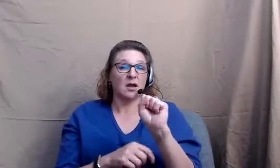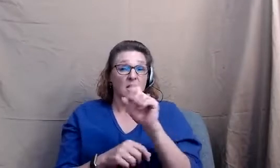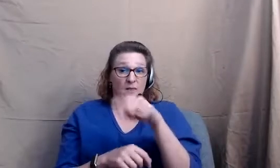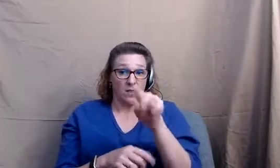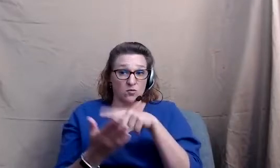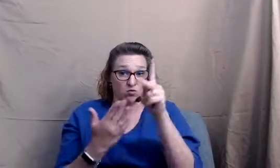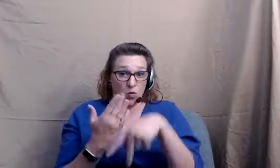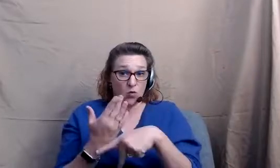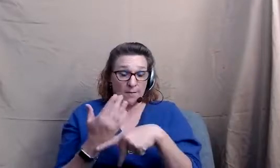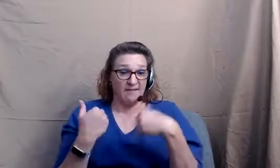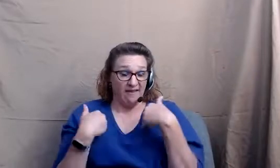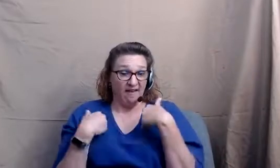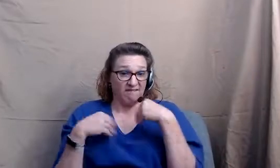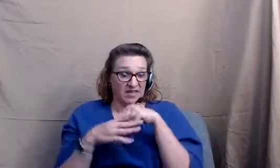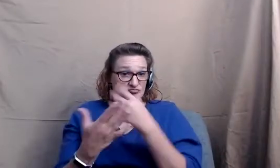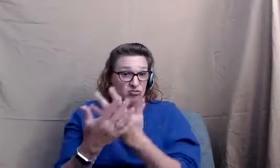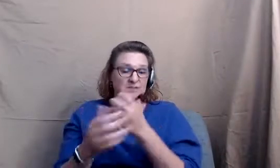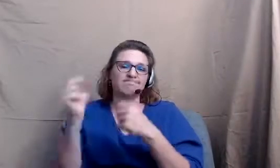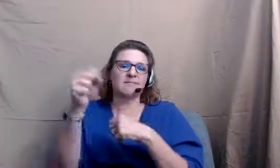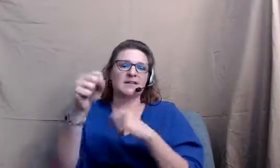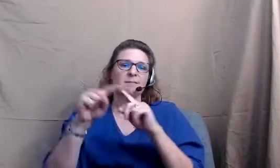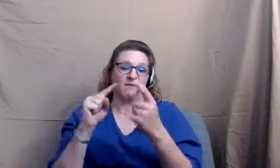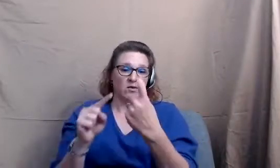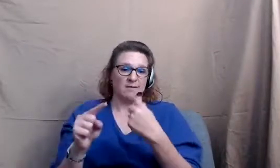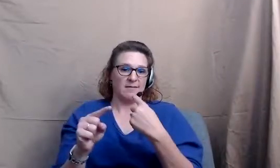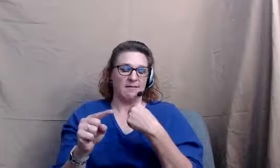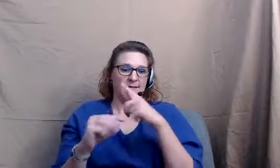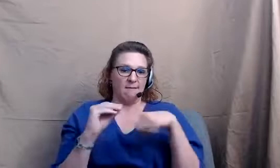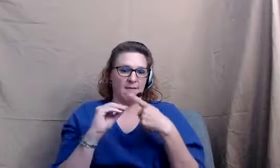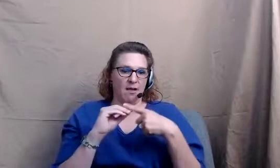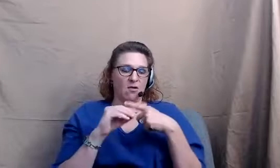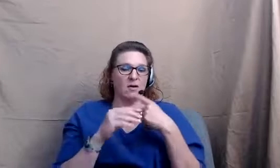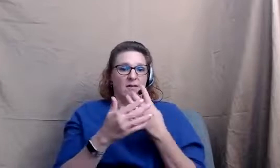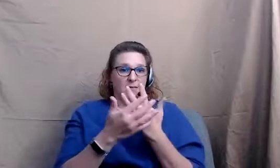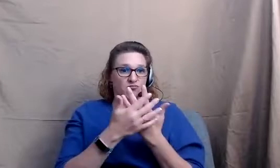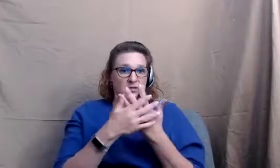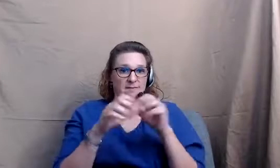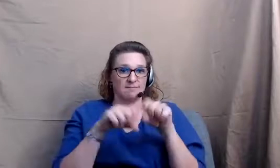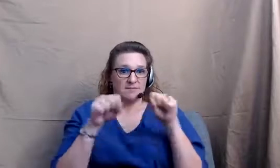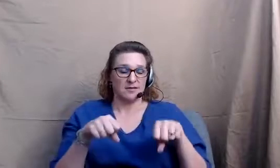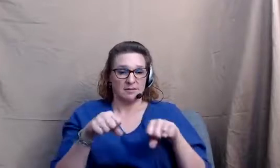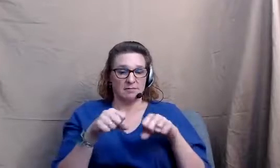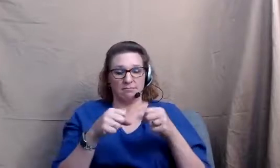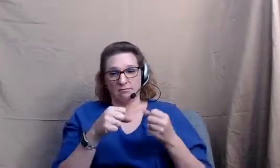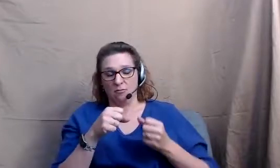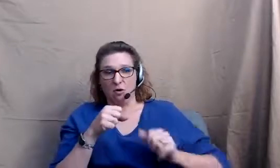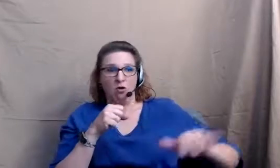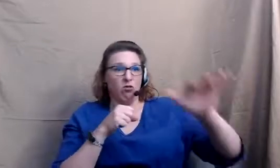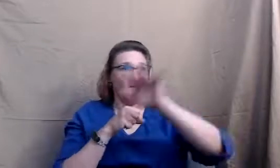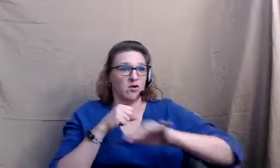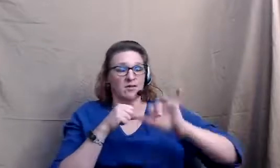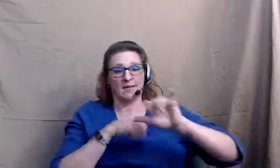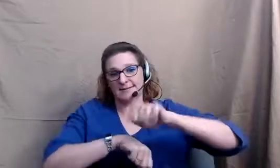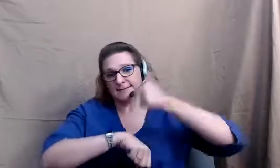programs exist in prisons? Yes. But if you're asking me about the carceral system writ large, a system that is infused with violence, that